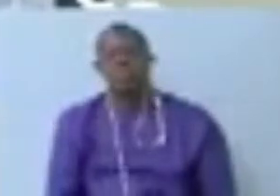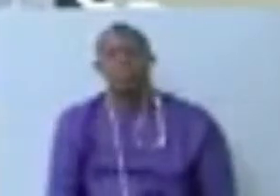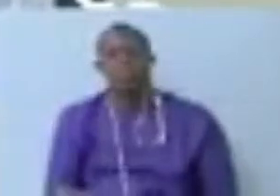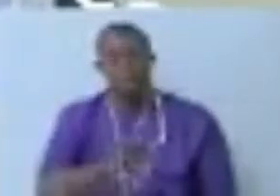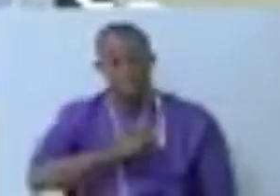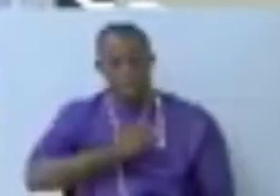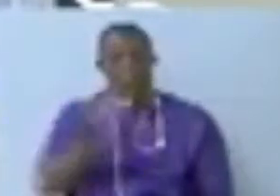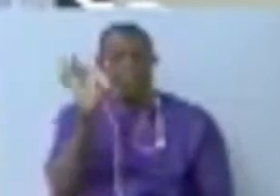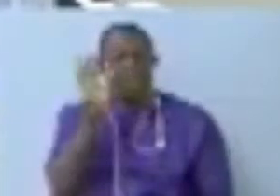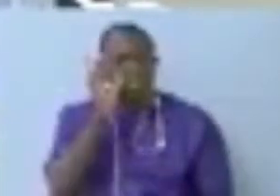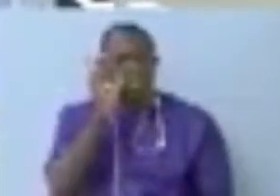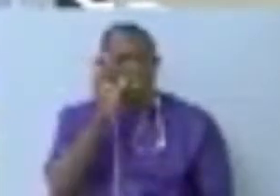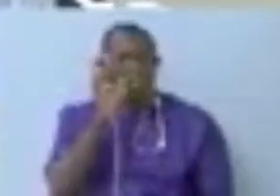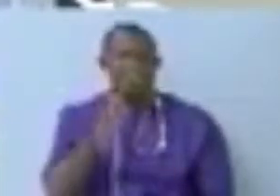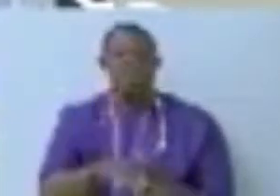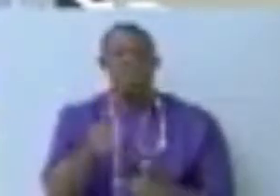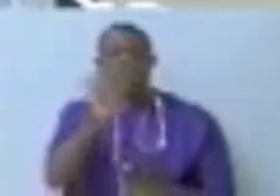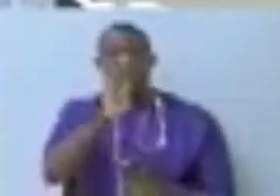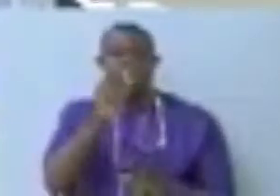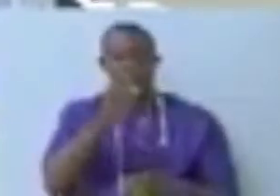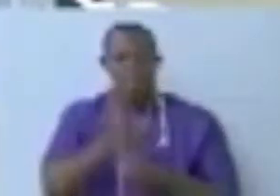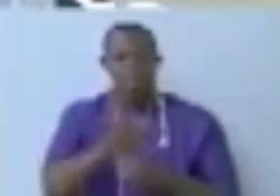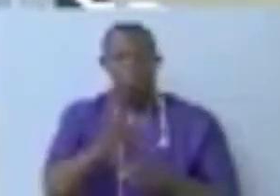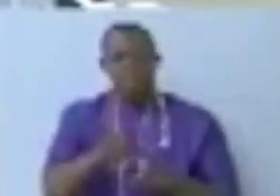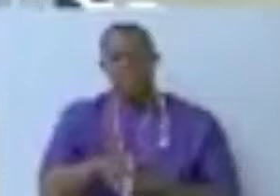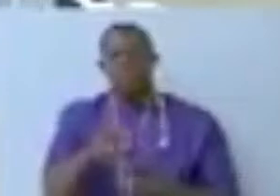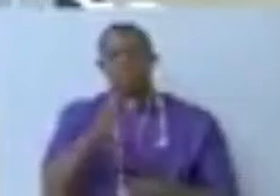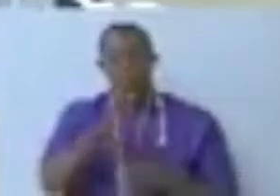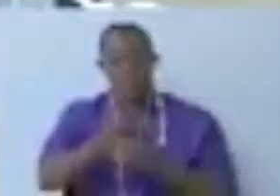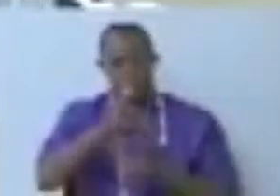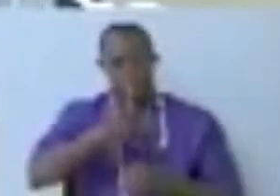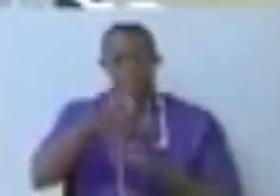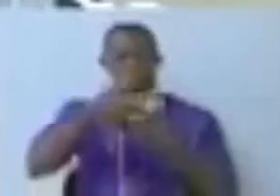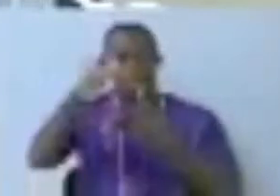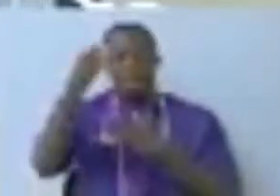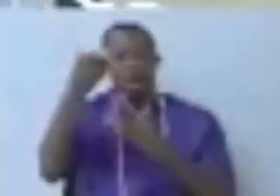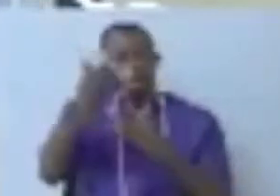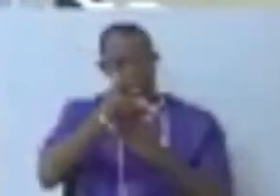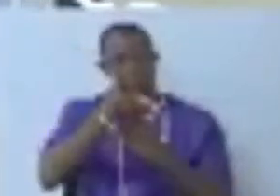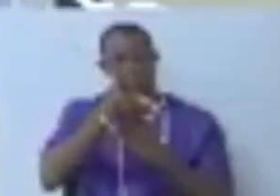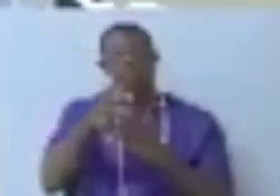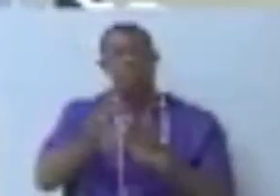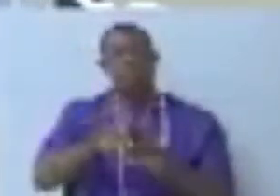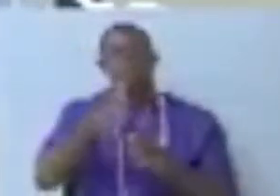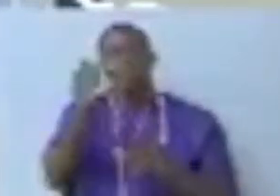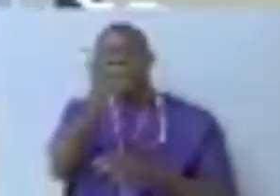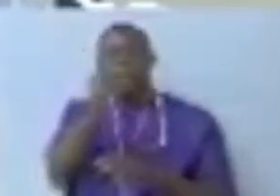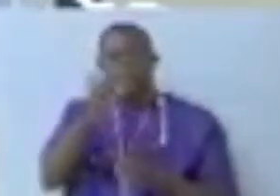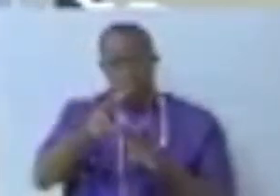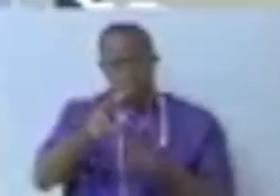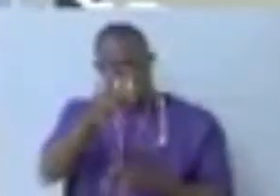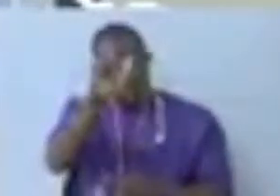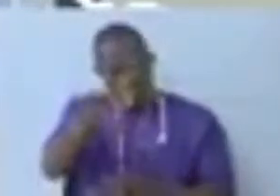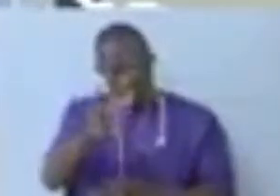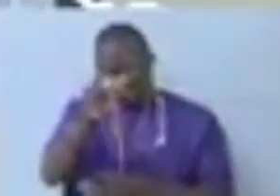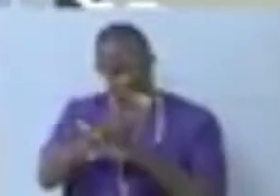He answered, what solidifies my beliefs that he was